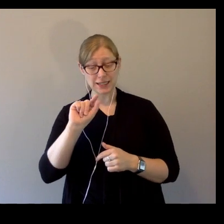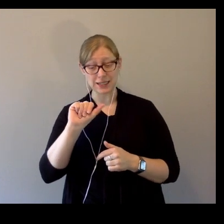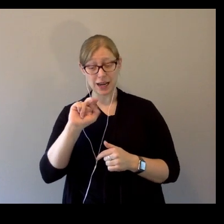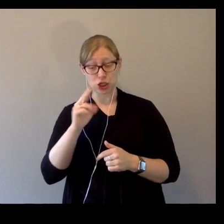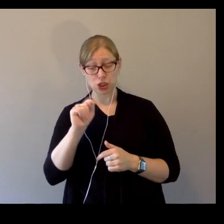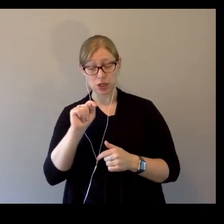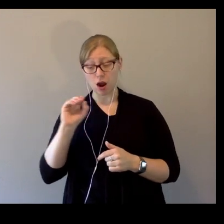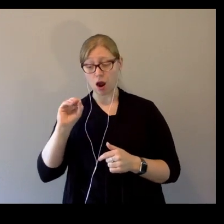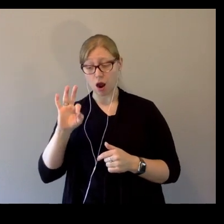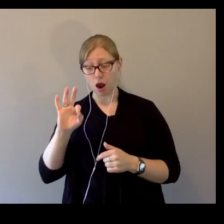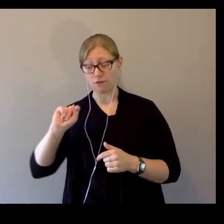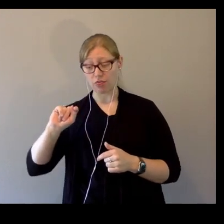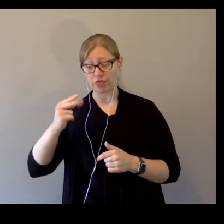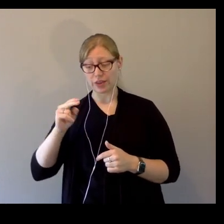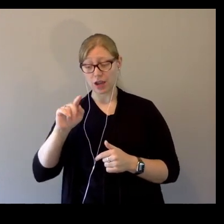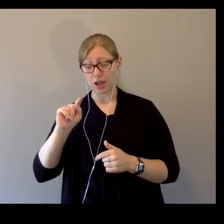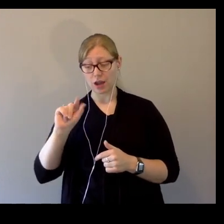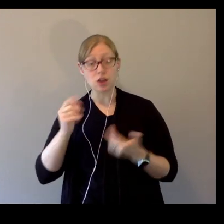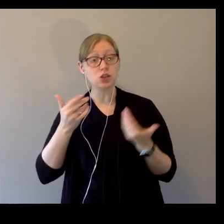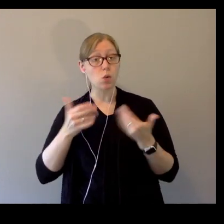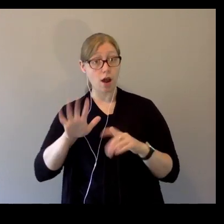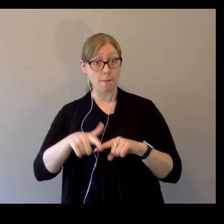that, pause the video